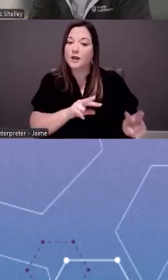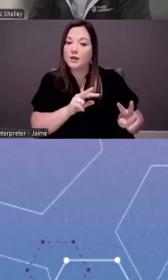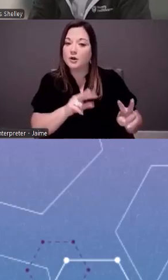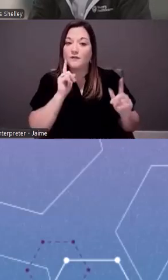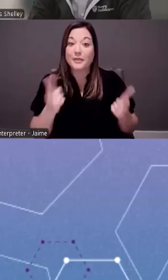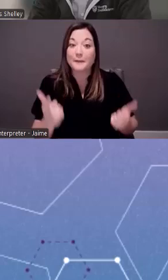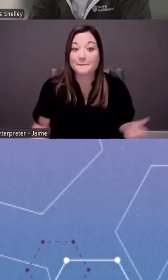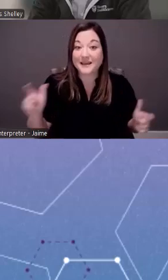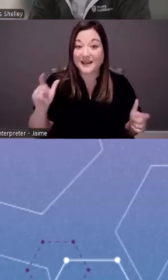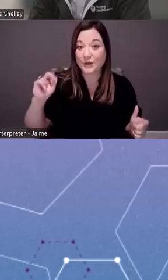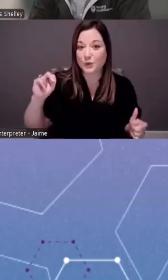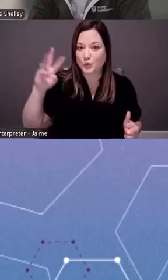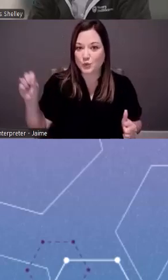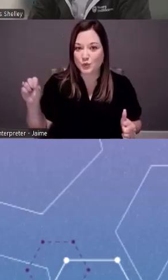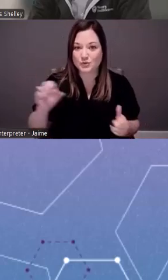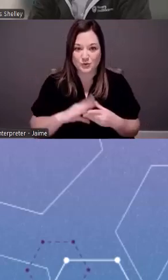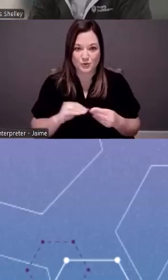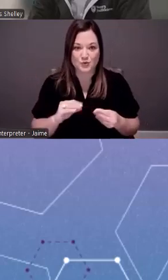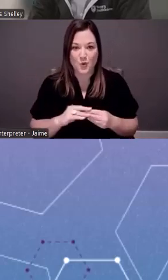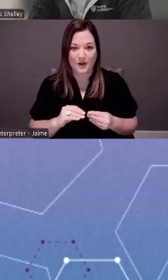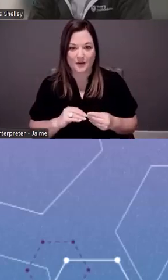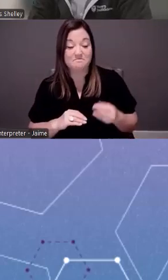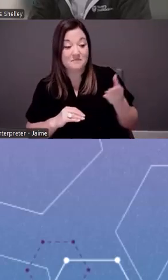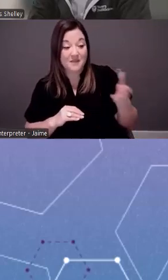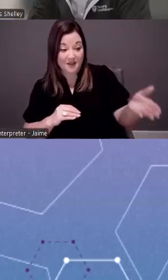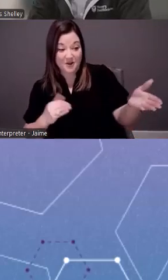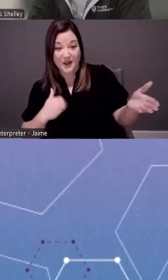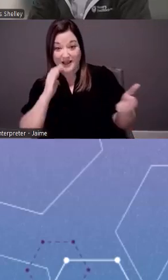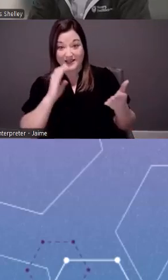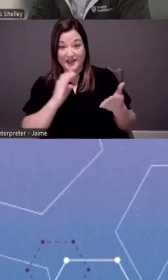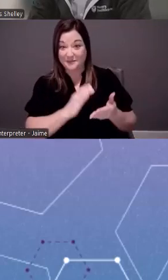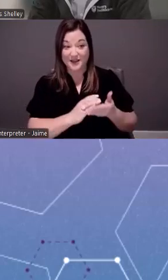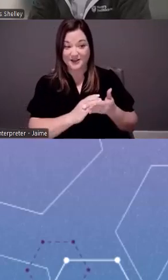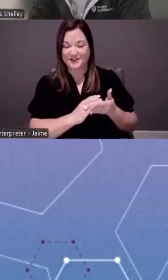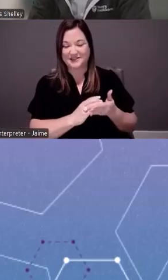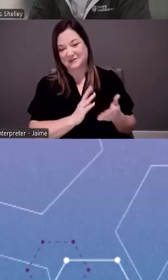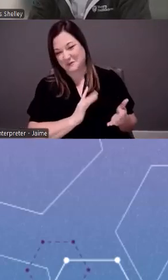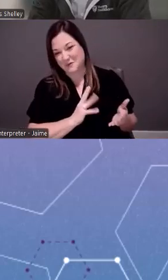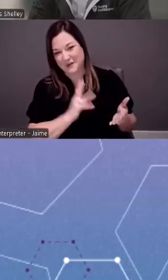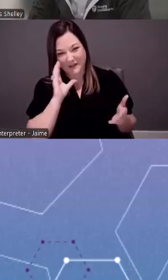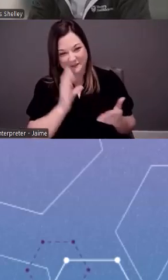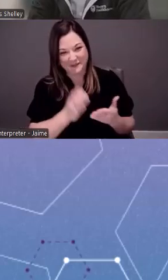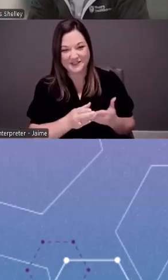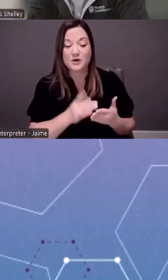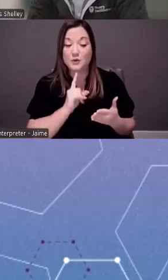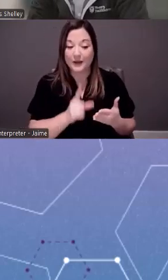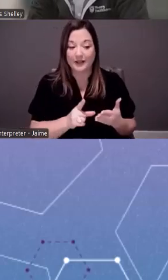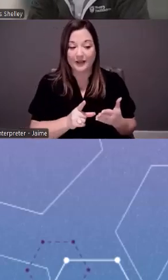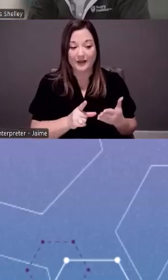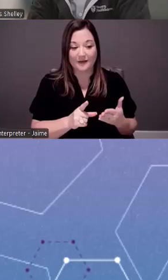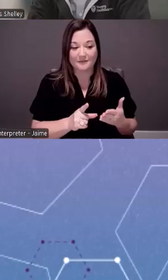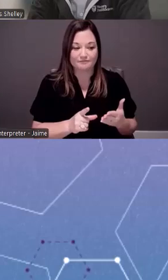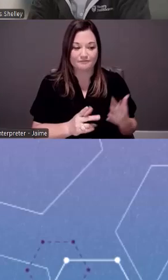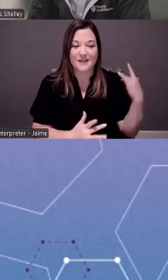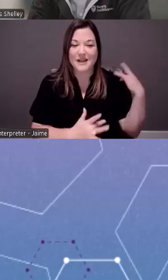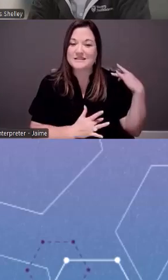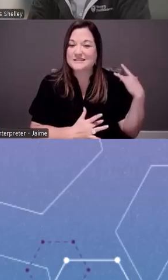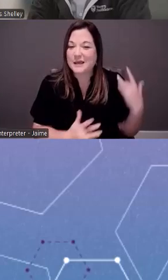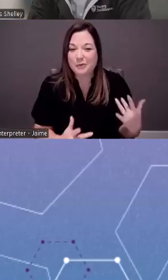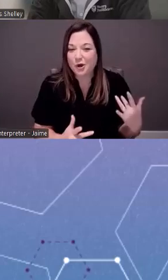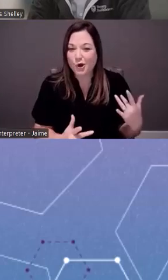story. And I'm showing an image of a very fantastical image of a kind of